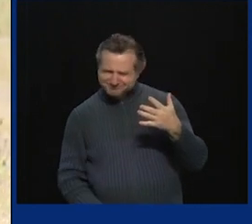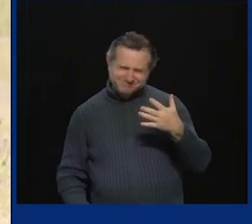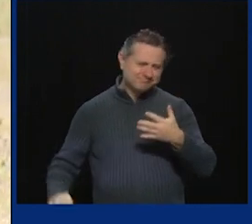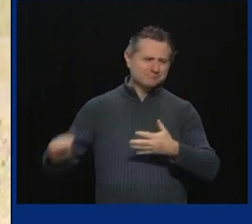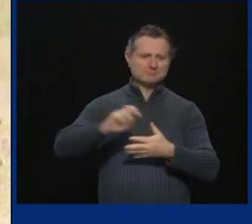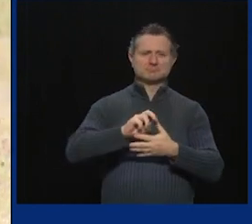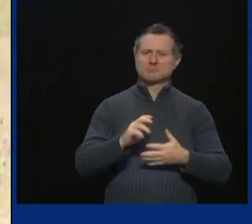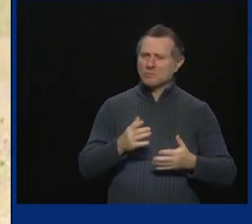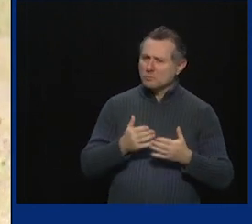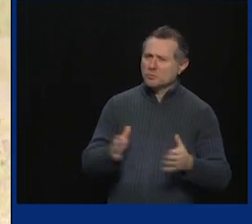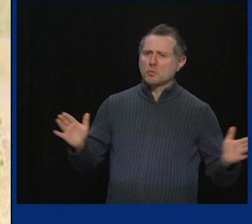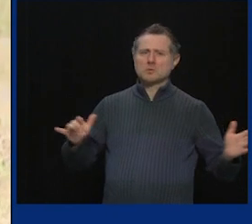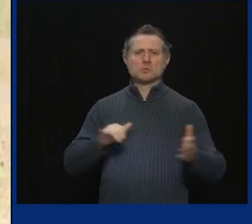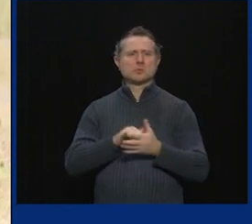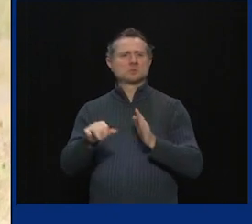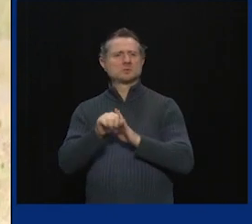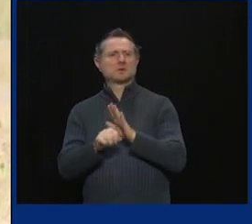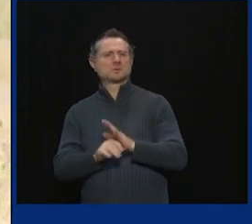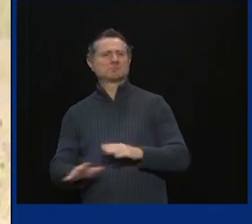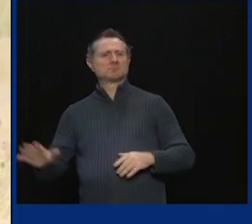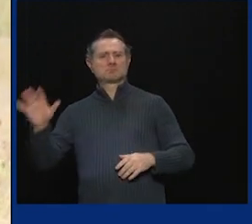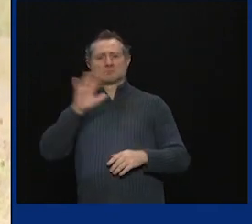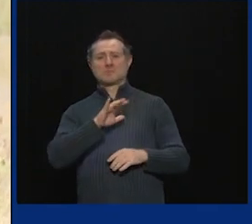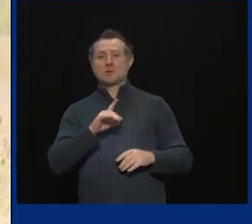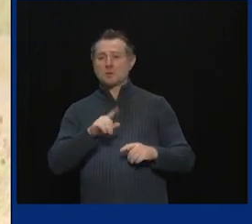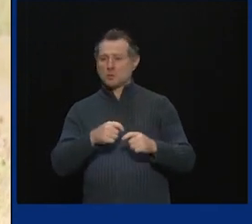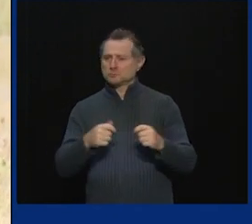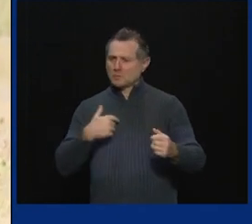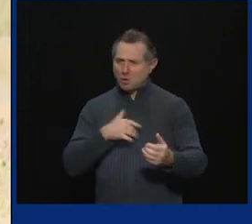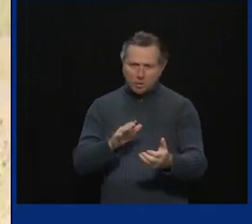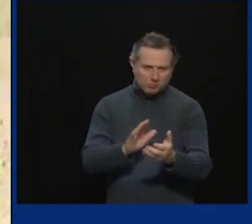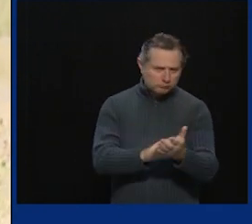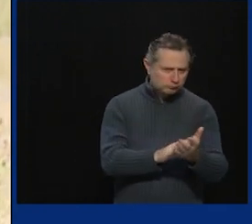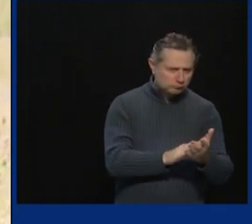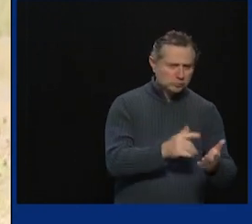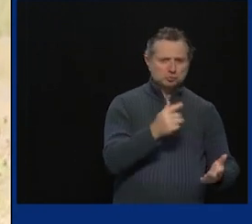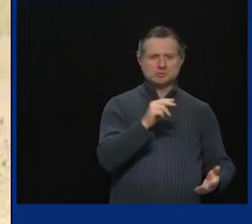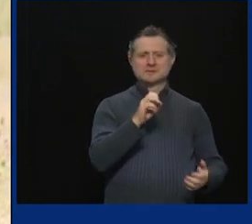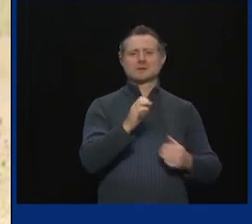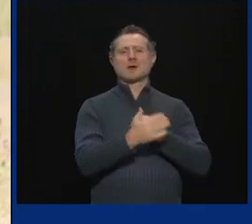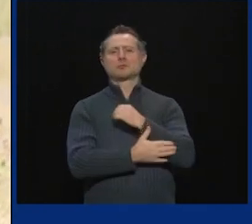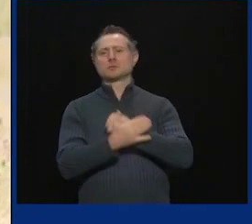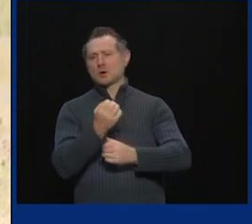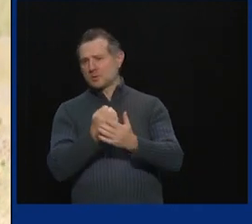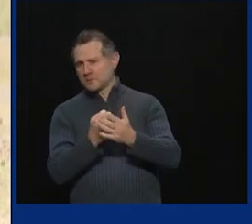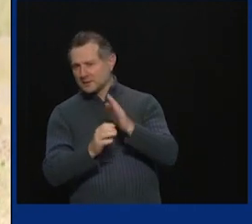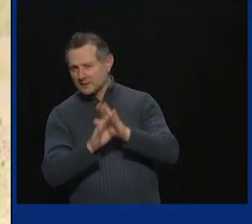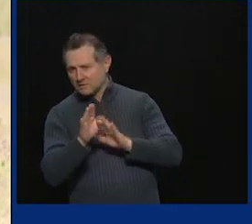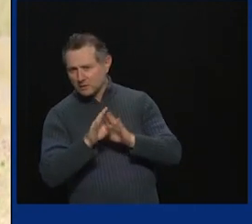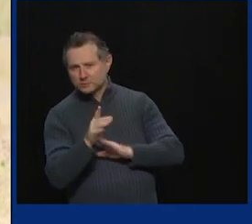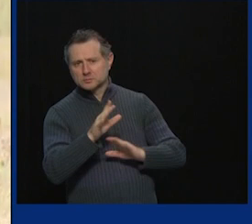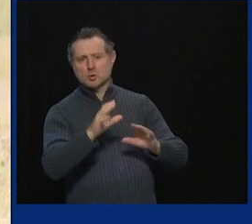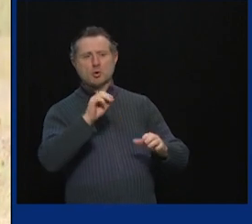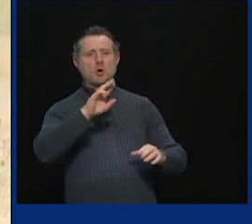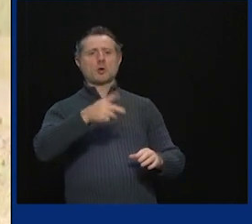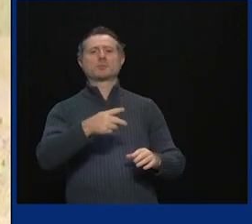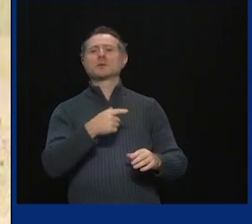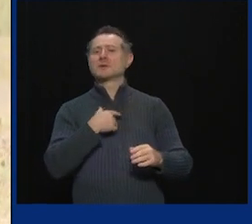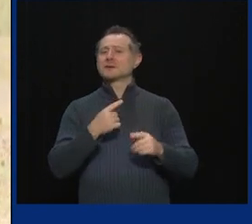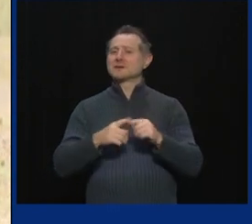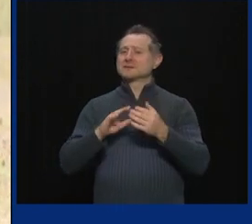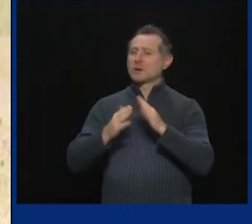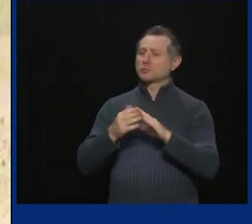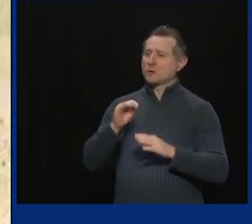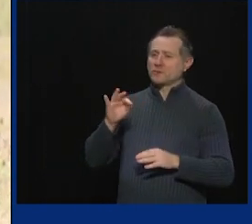In closing, I want to applaud Genesee County Economic Development Corporation, the town of Alabama, and the many economic